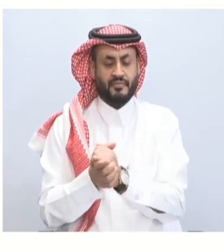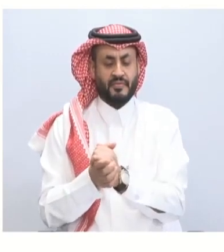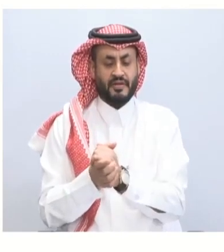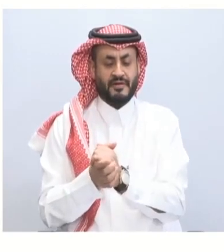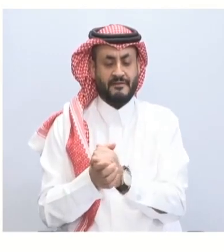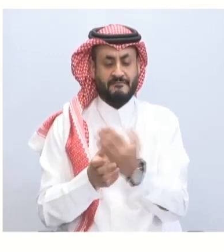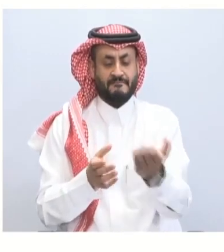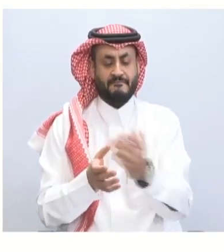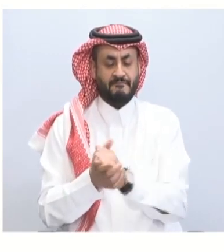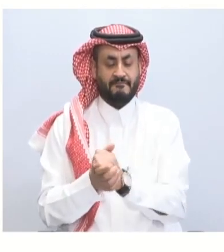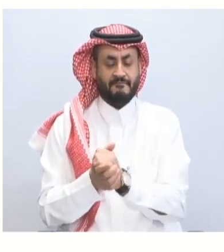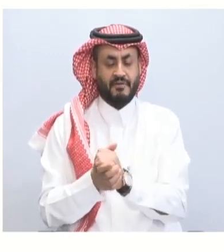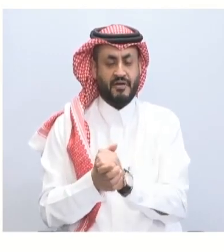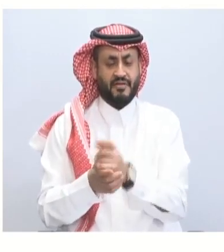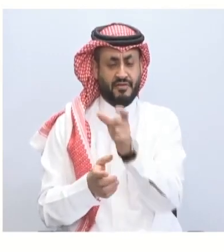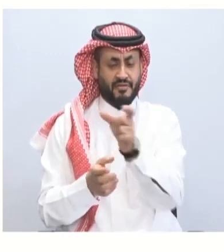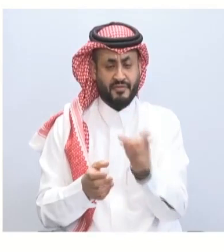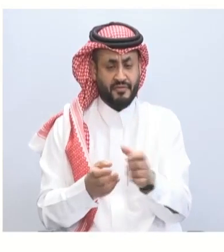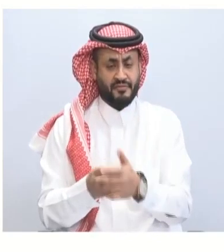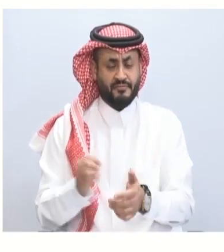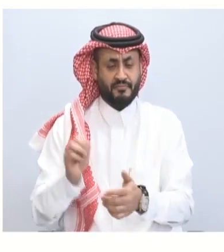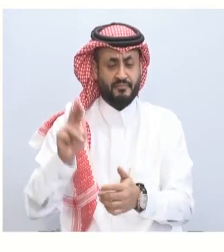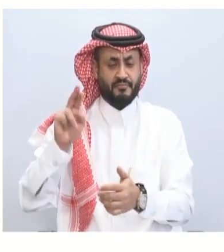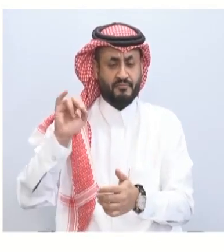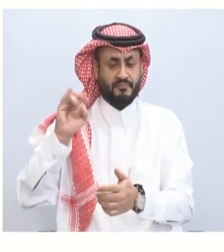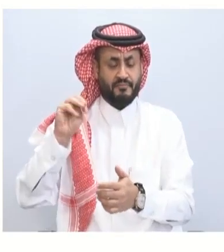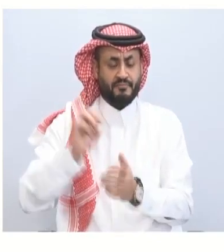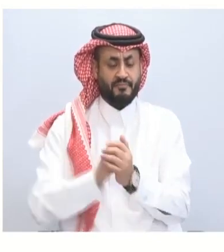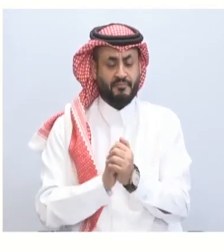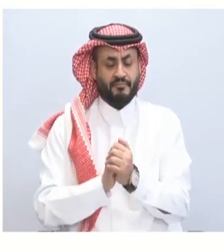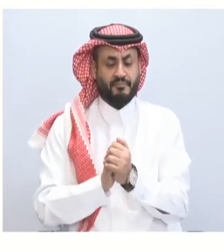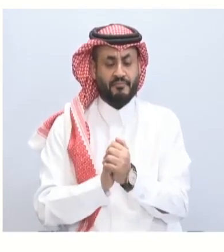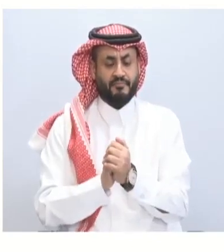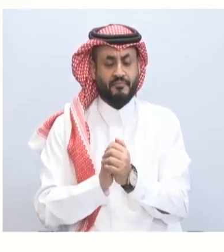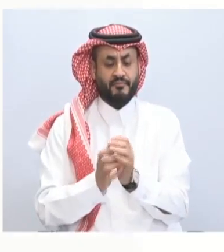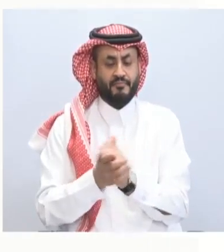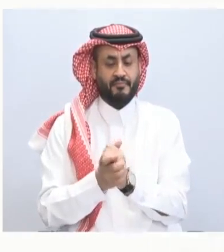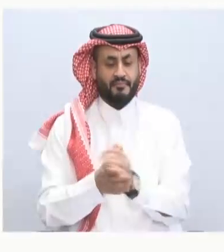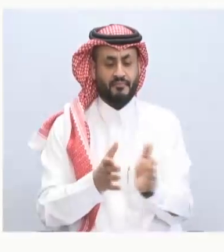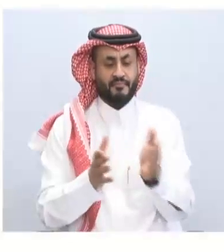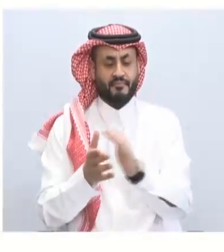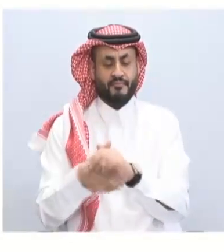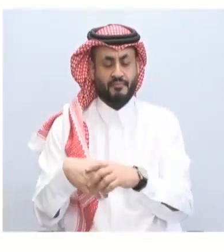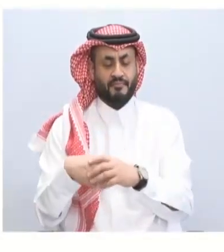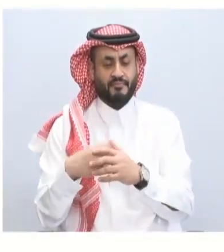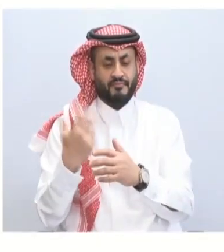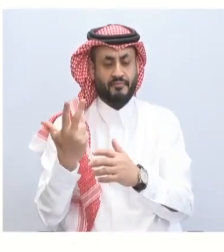the norm among young people these days, not the exception.